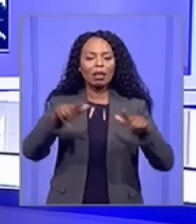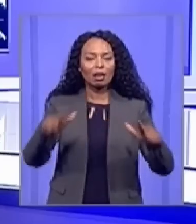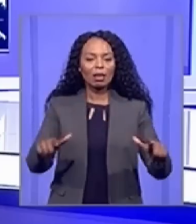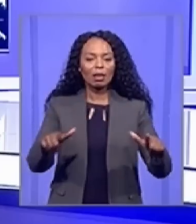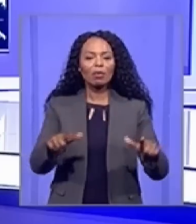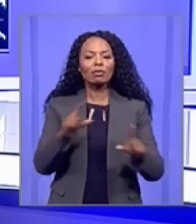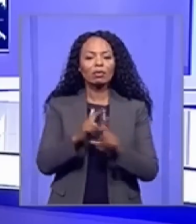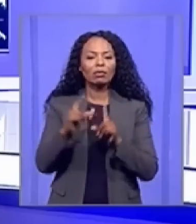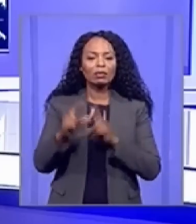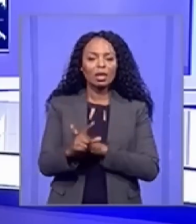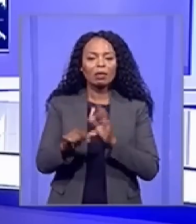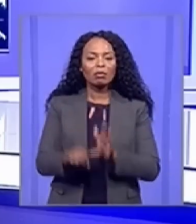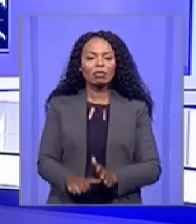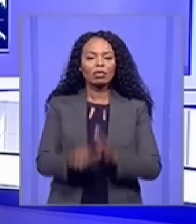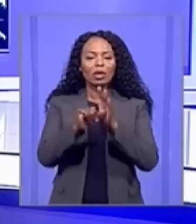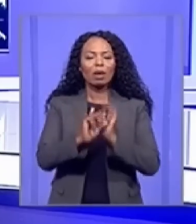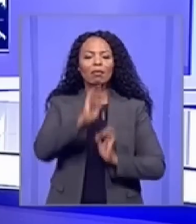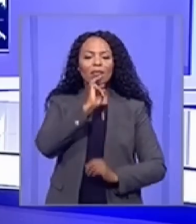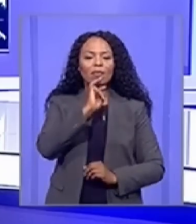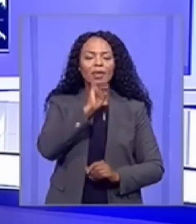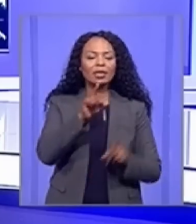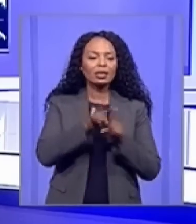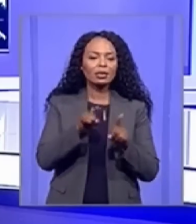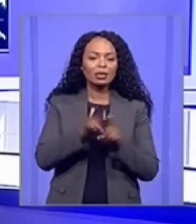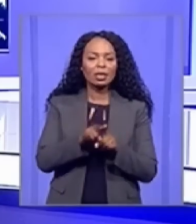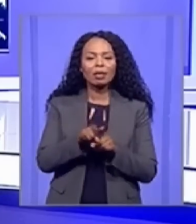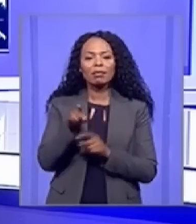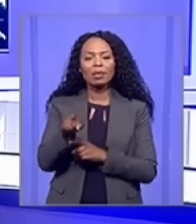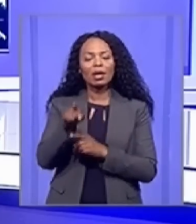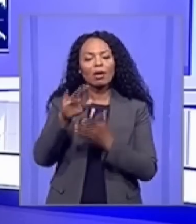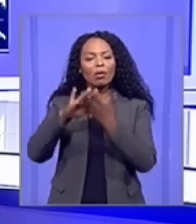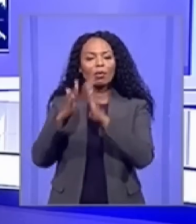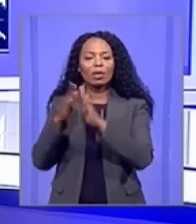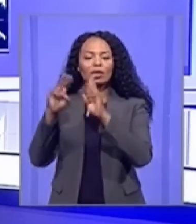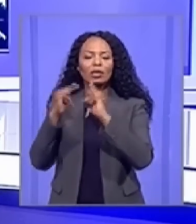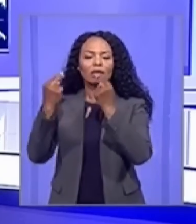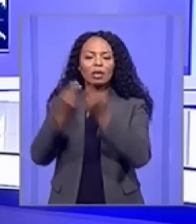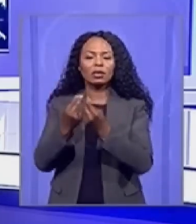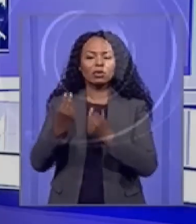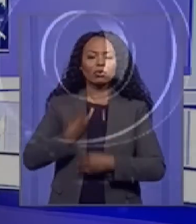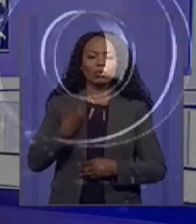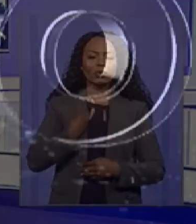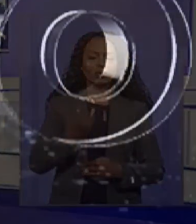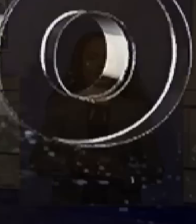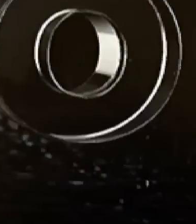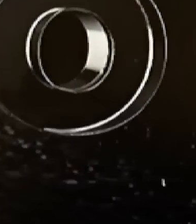ka bohlokwa ba borena ha mo le bohlokwa ba botjhaba ho batjha ha re fetele papatsong